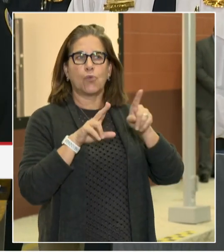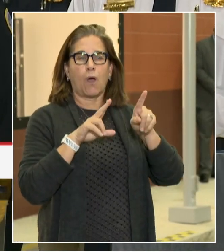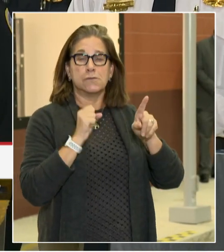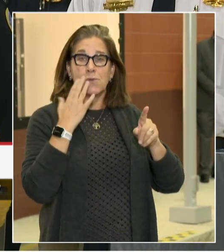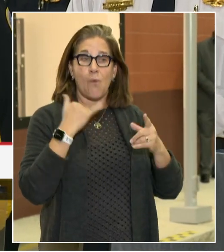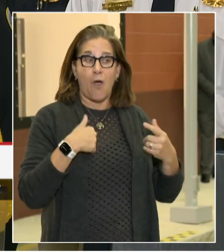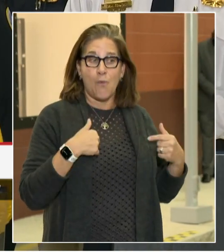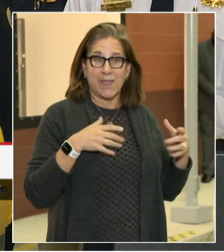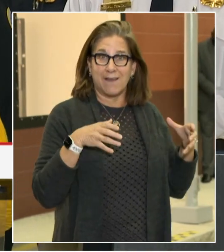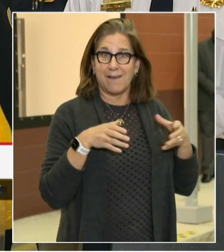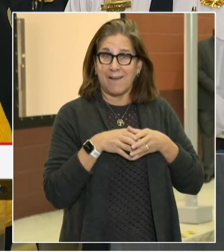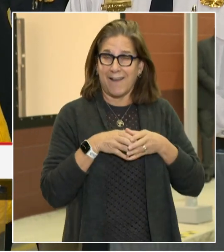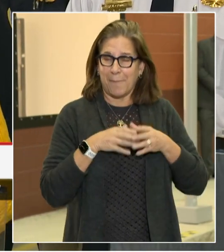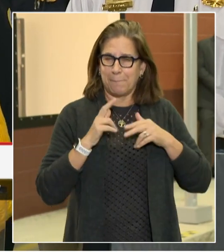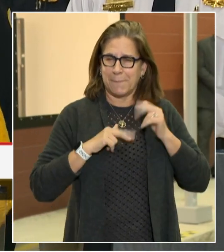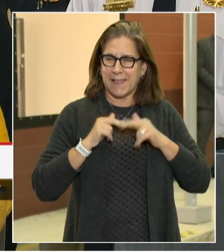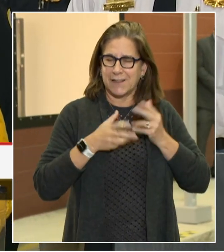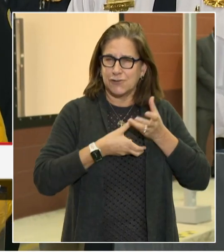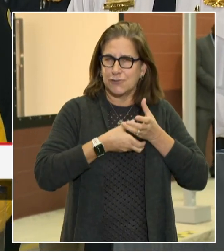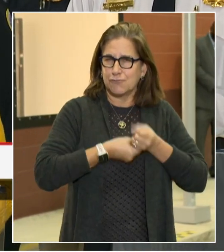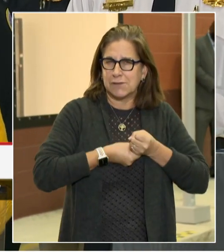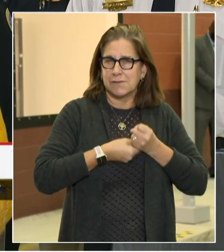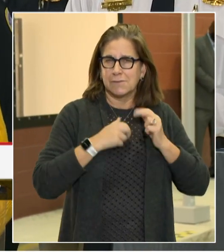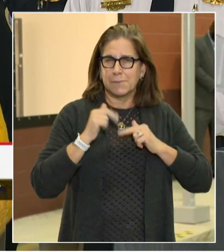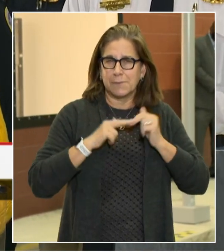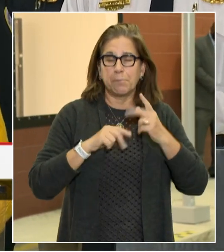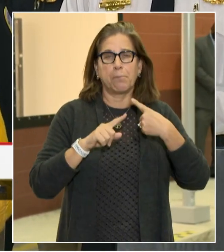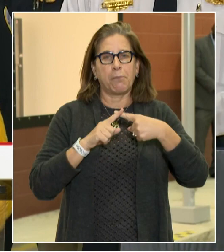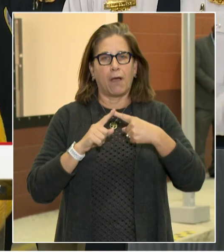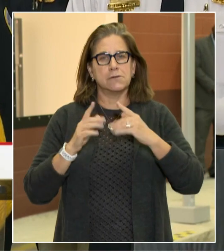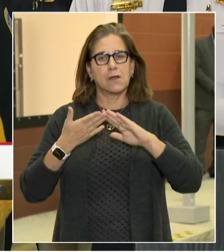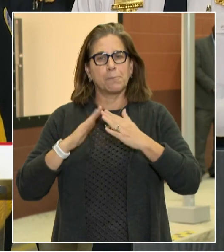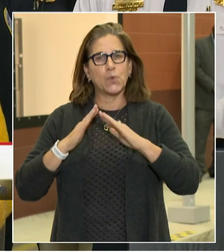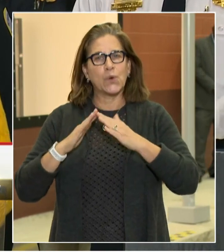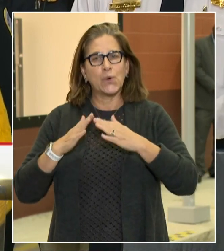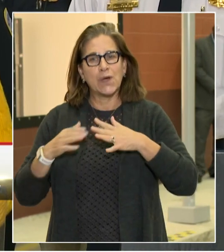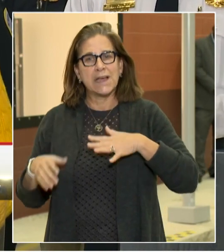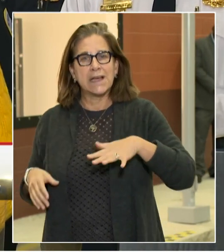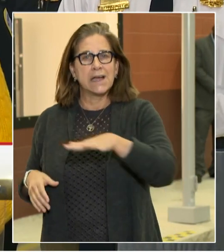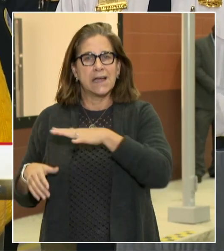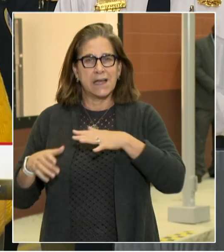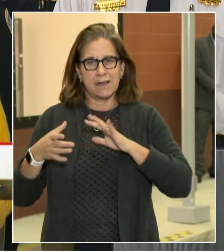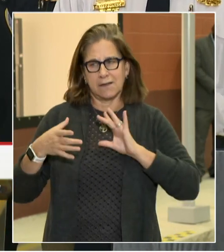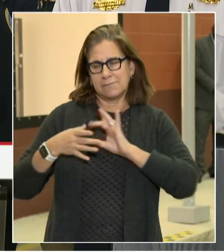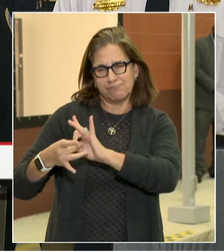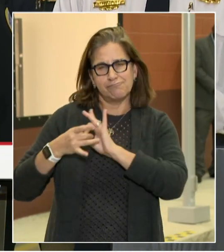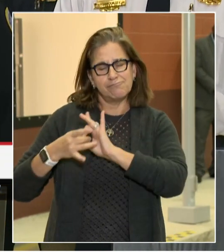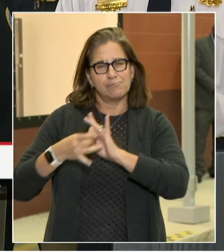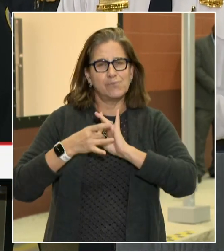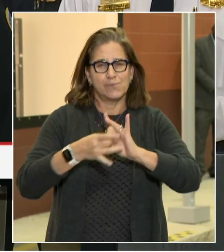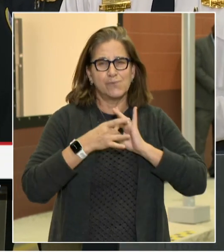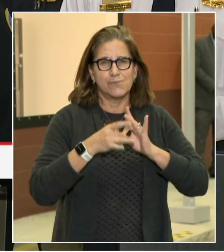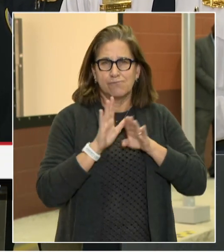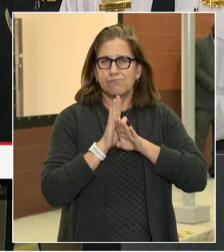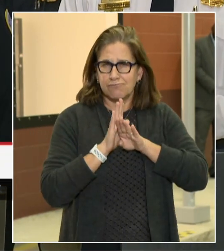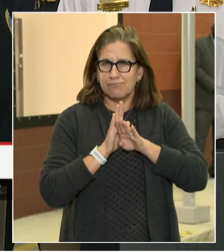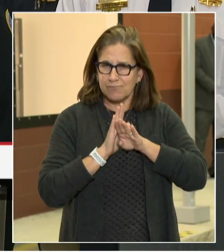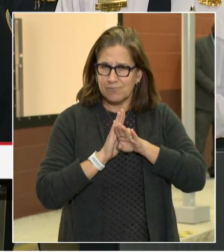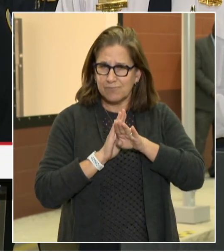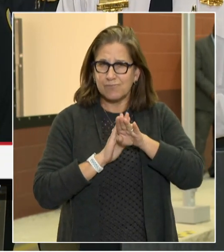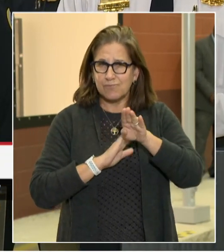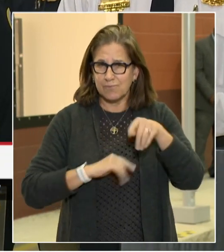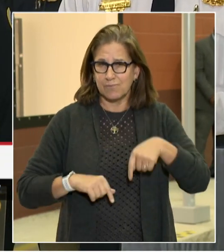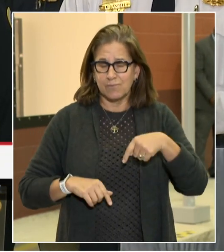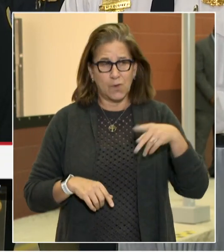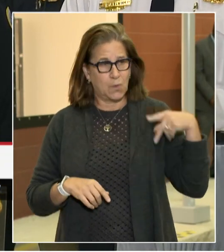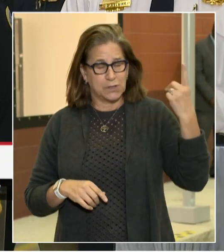Police Department has evolved over the years to one of the most forward-thinking police agencies in the country,